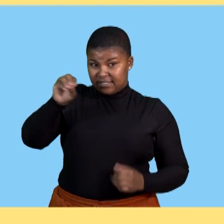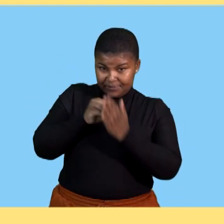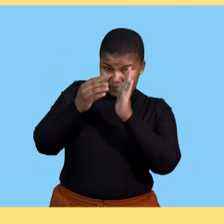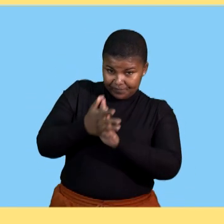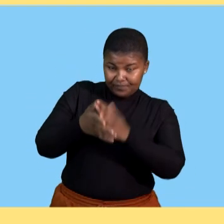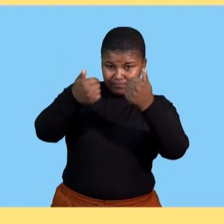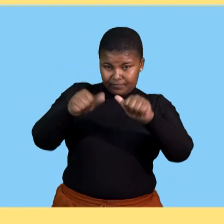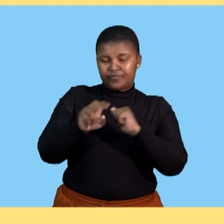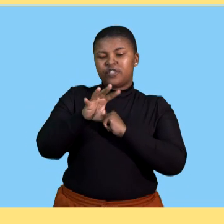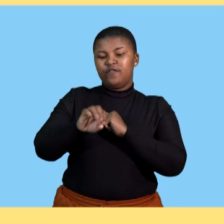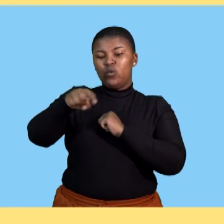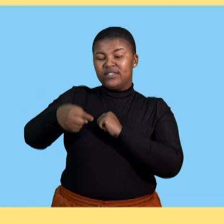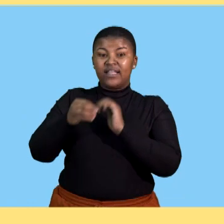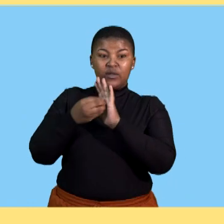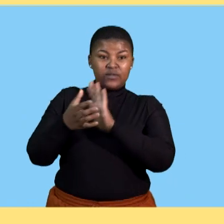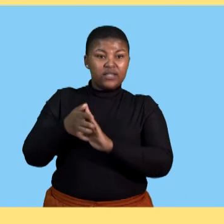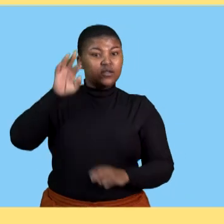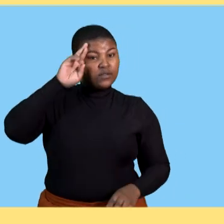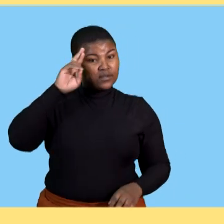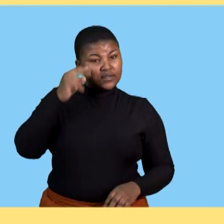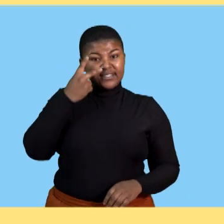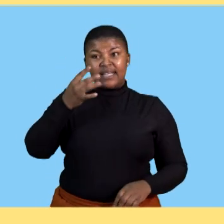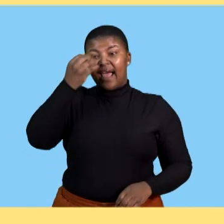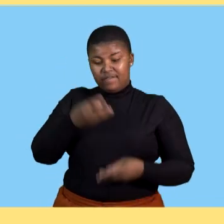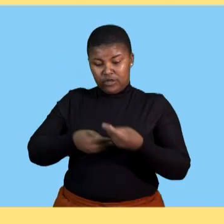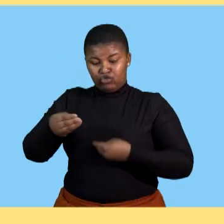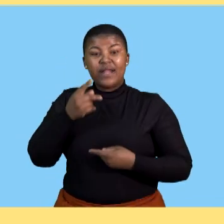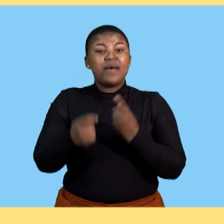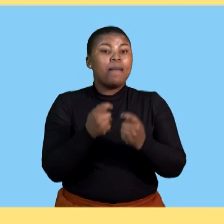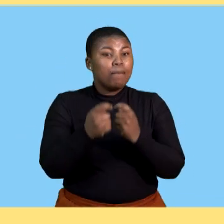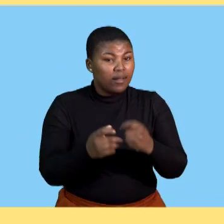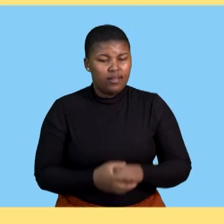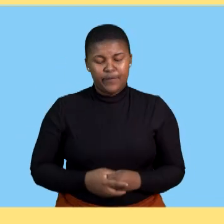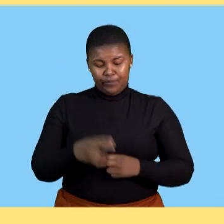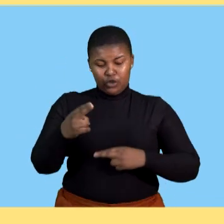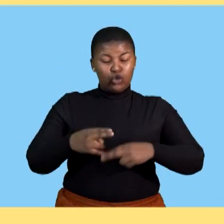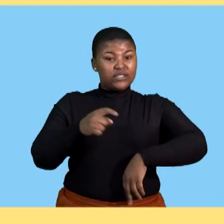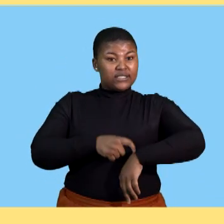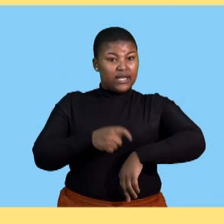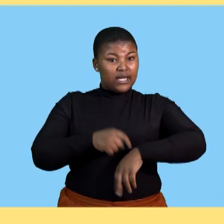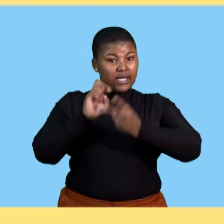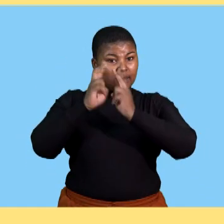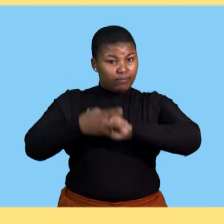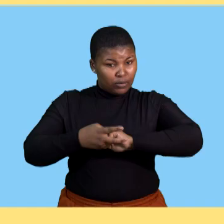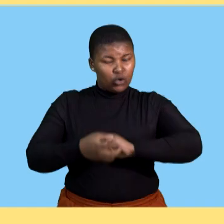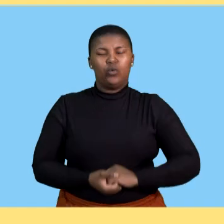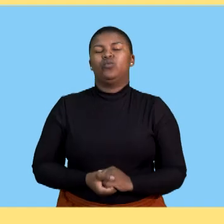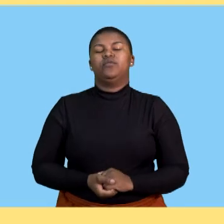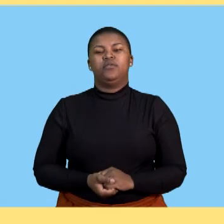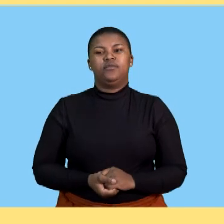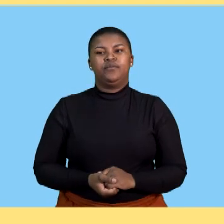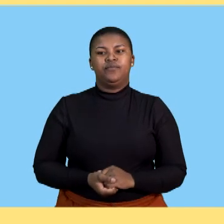well. So far I have my trade and other payables, and I have my